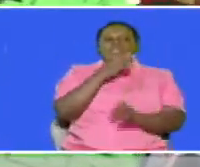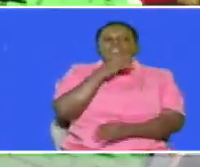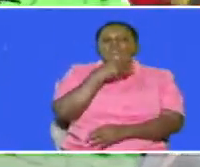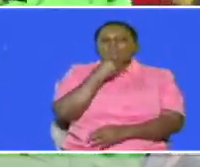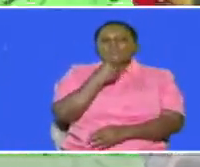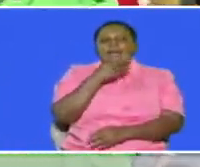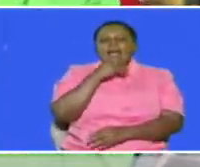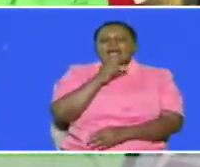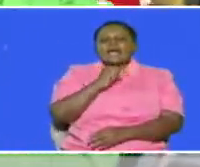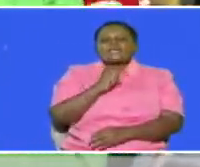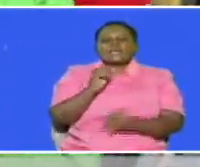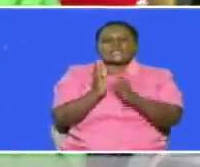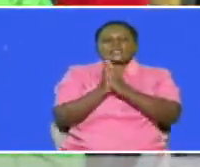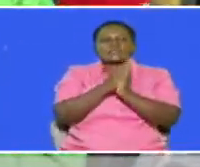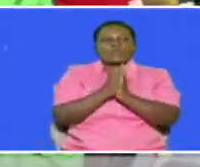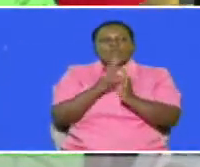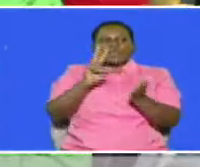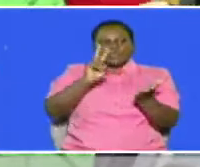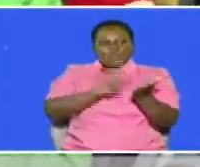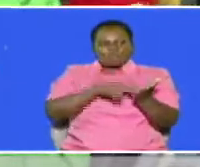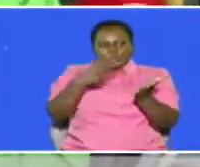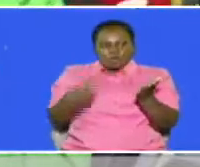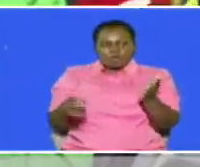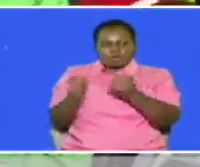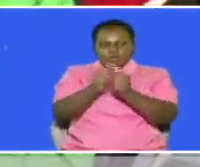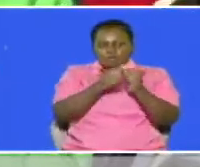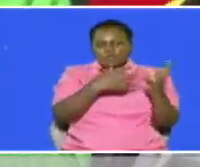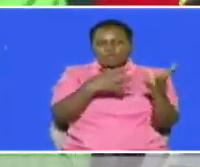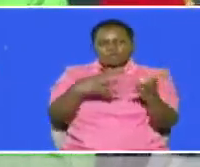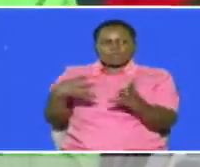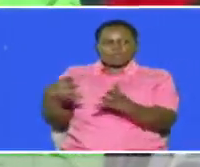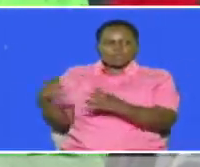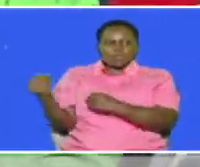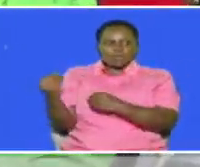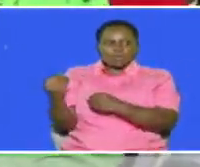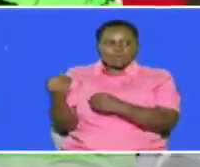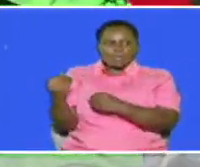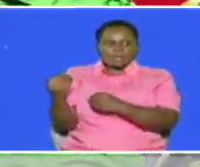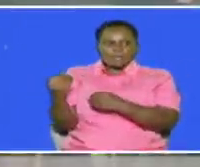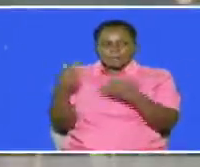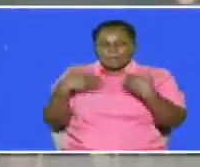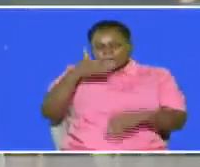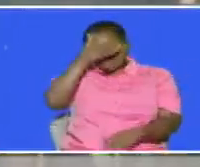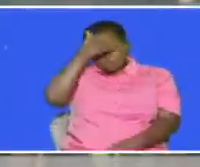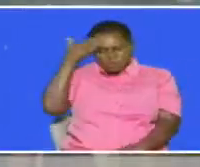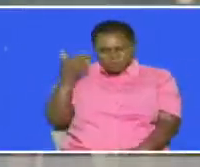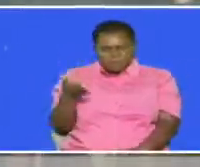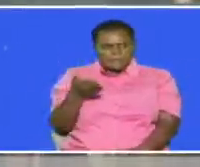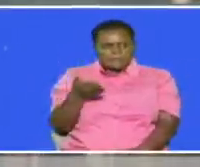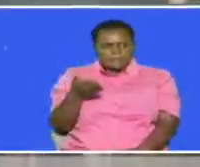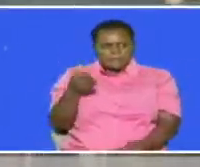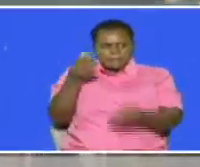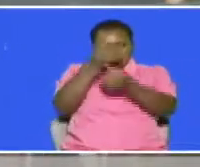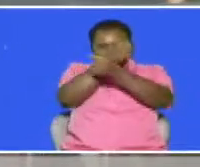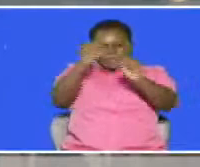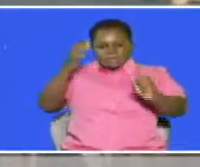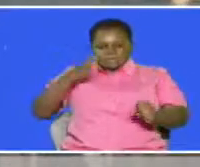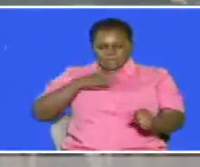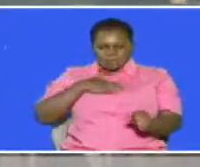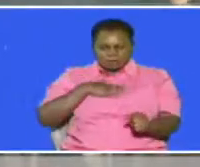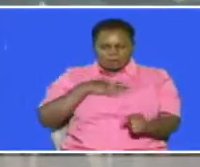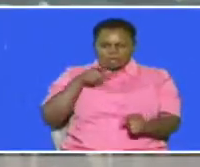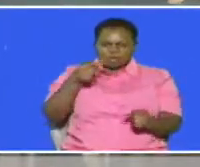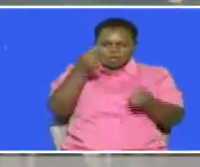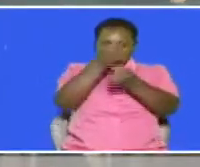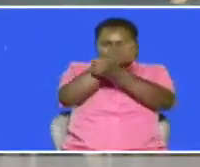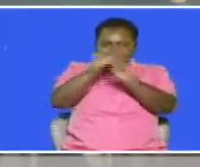kitendawili, mutaanguka pamoja na muende na wananchi watawasahau. Rais wetu, wewe ni